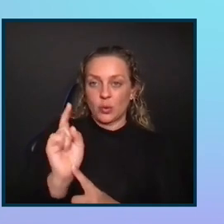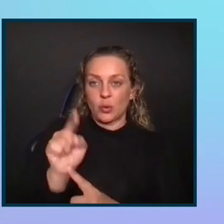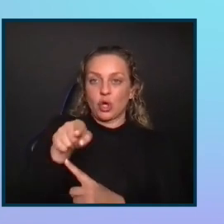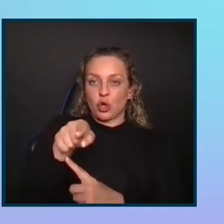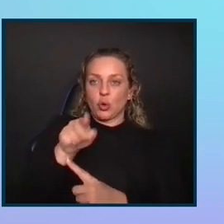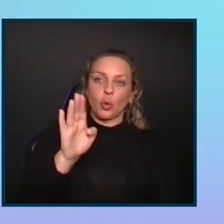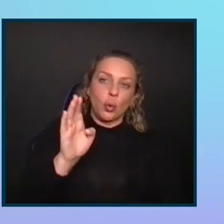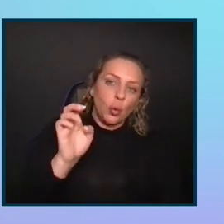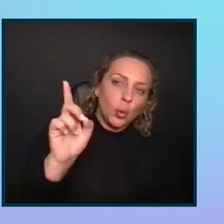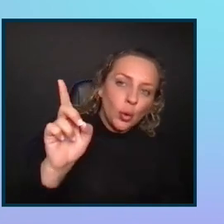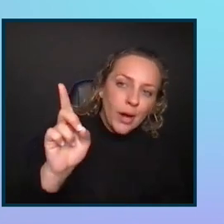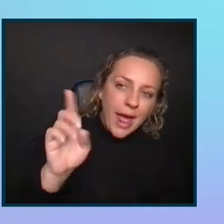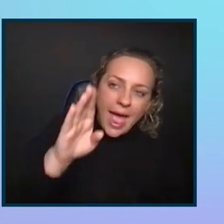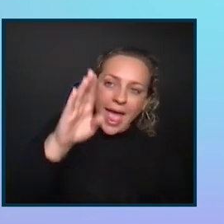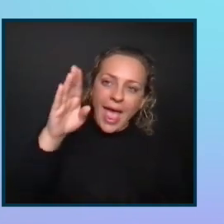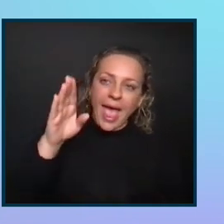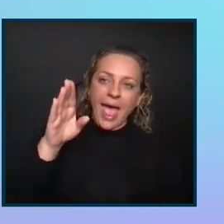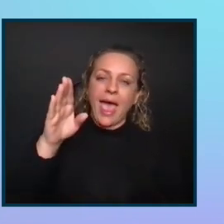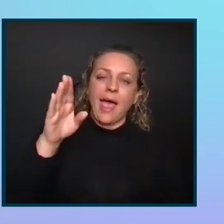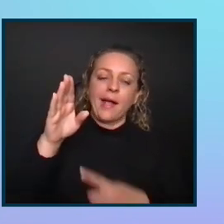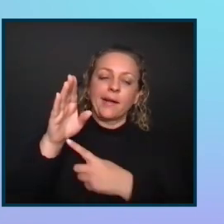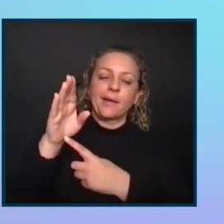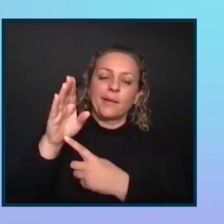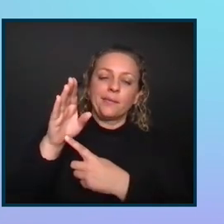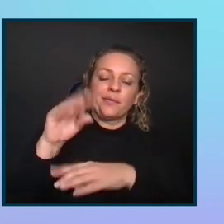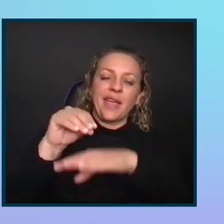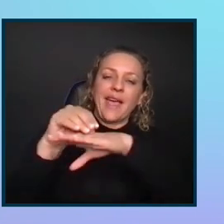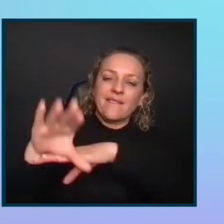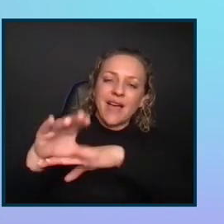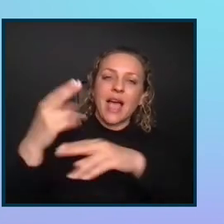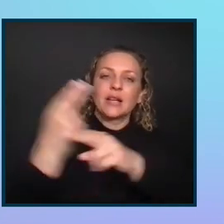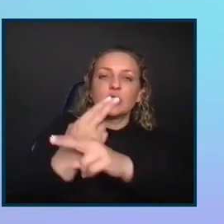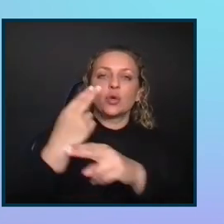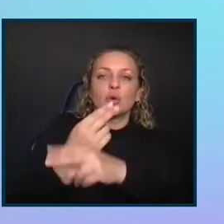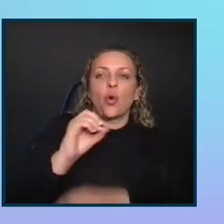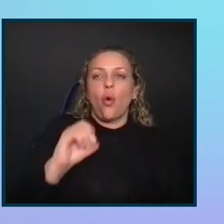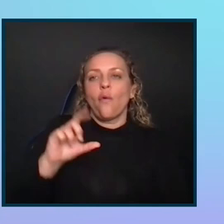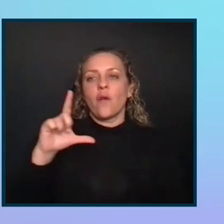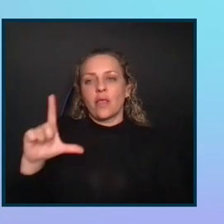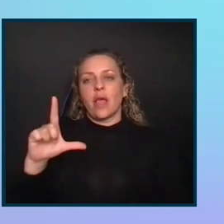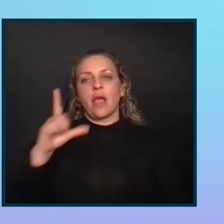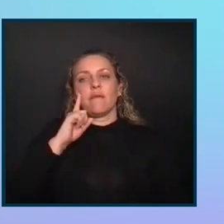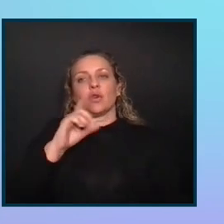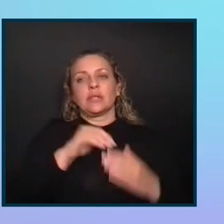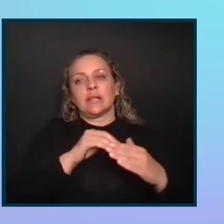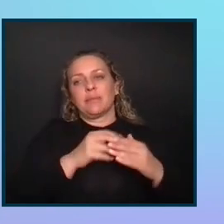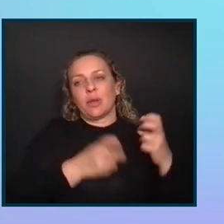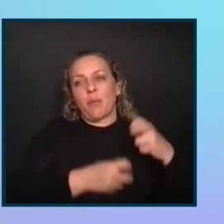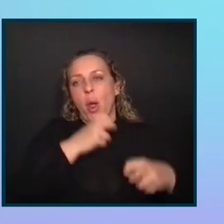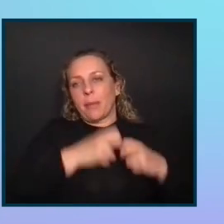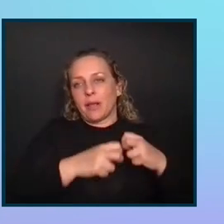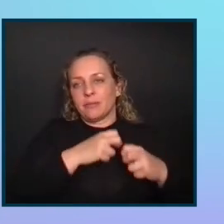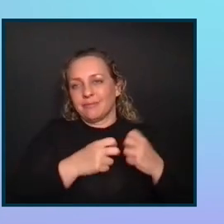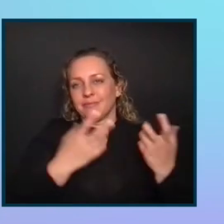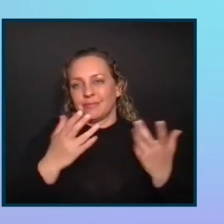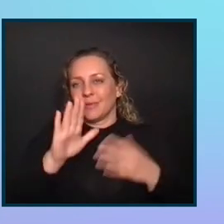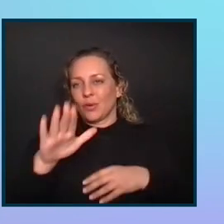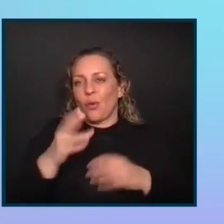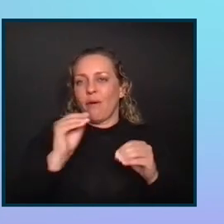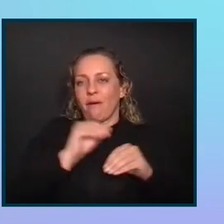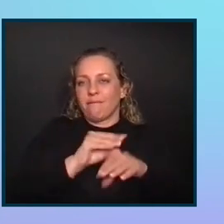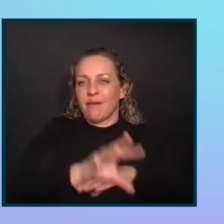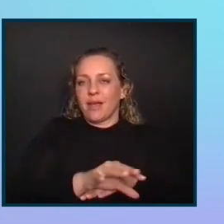would ever advise the use of an overlay solution to solve accessibility problems? You